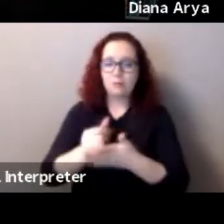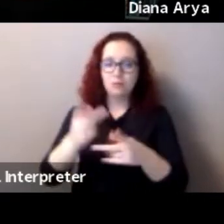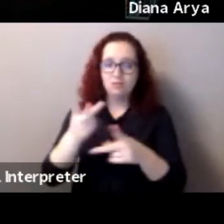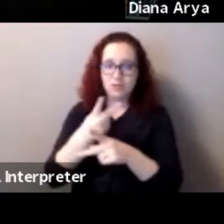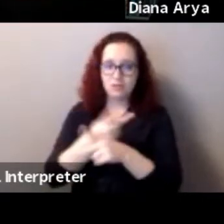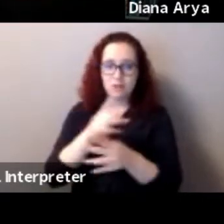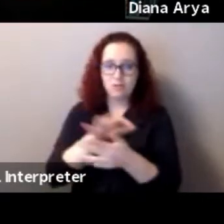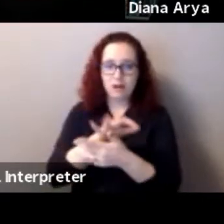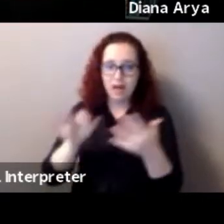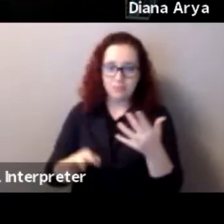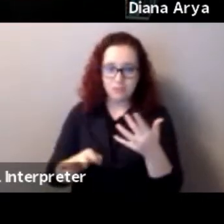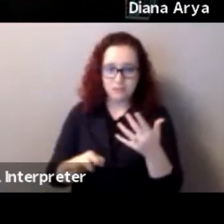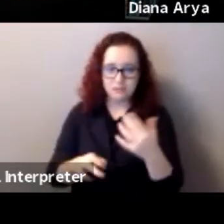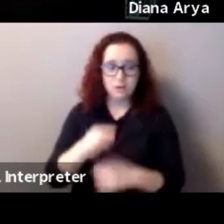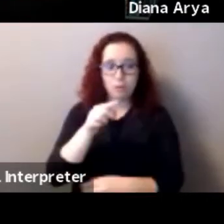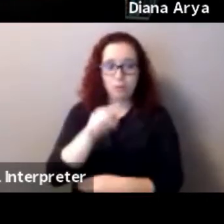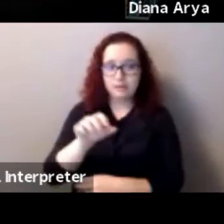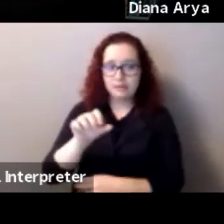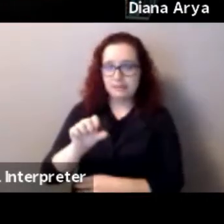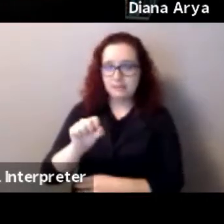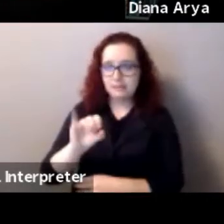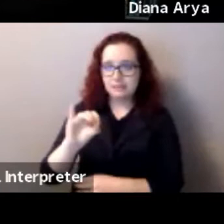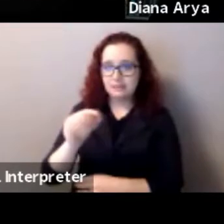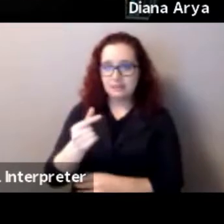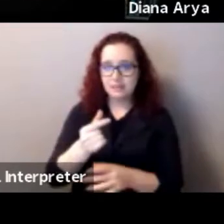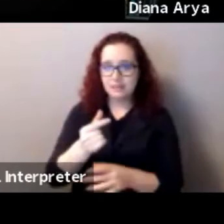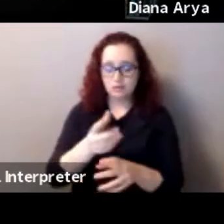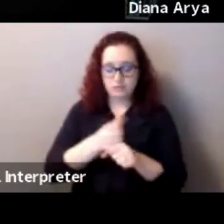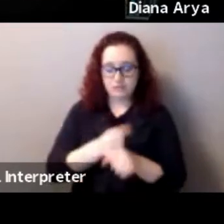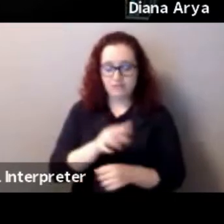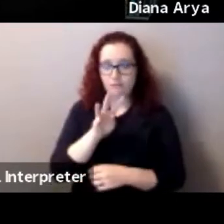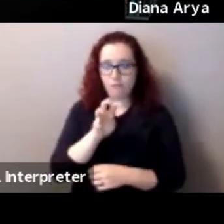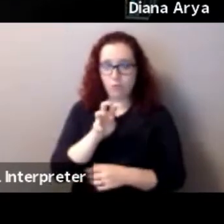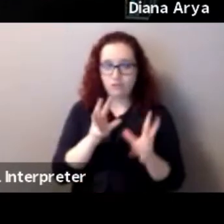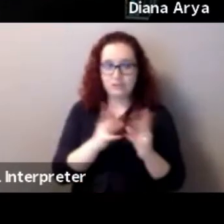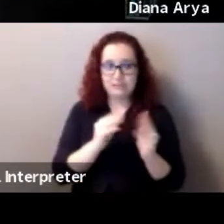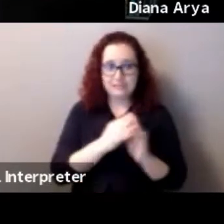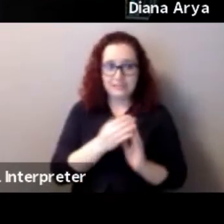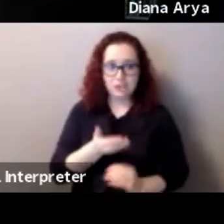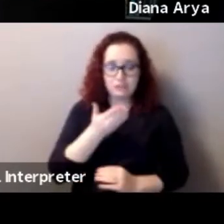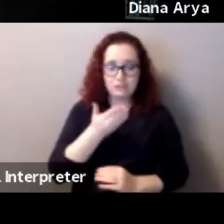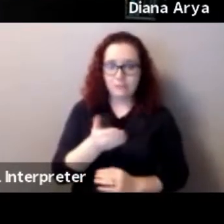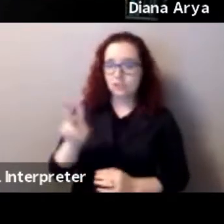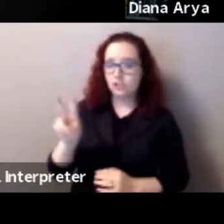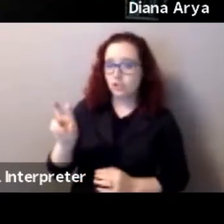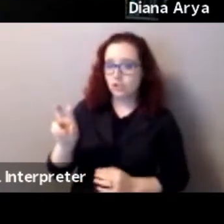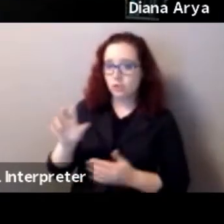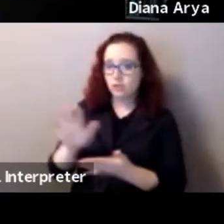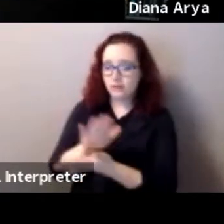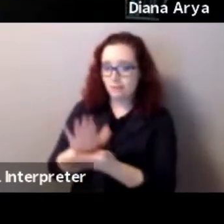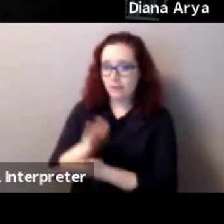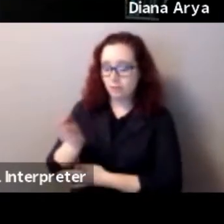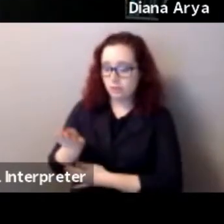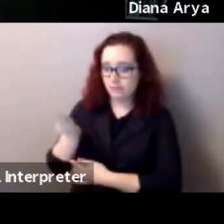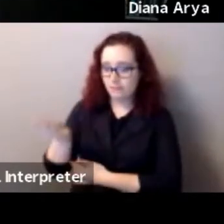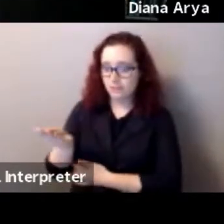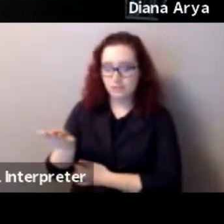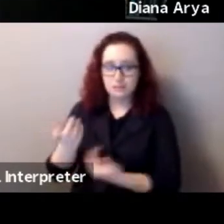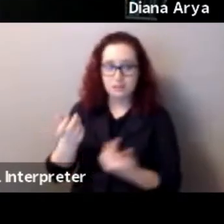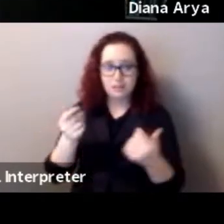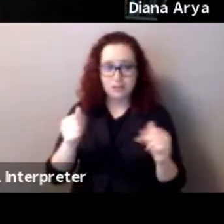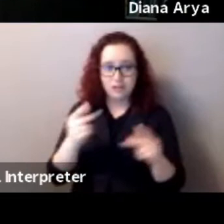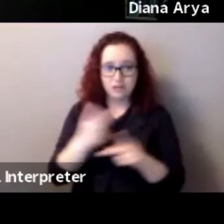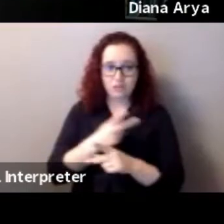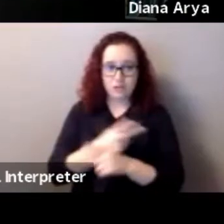of a SIG that received 400 session submissions and 200 paper submissions. And this is how they chose to divide up their 40